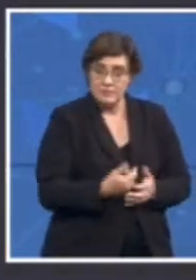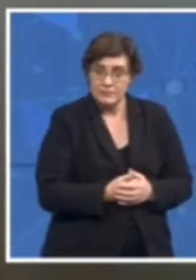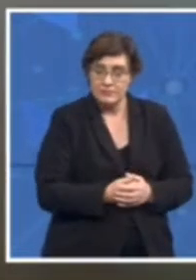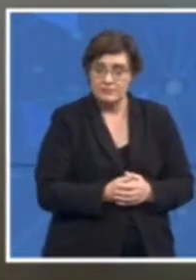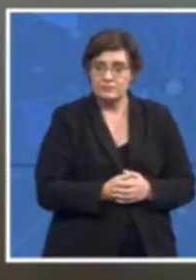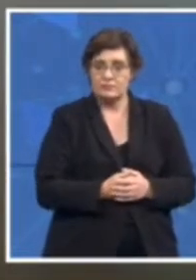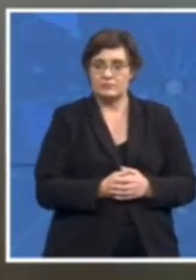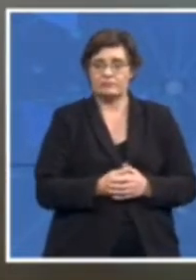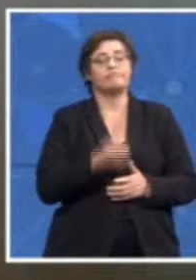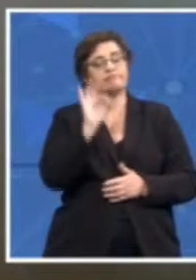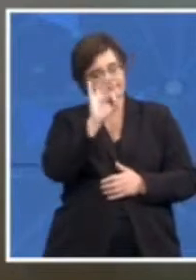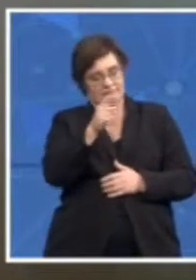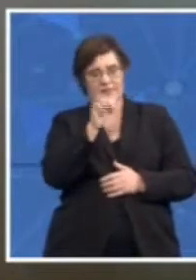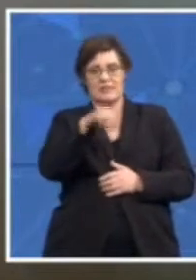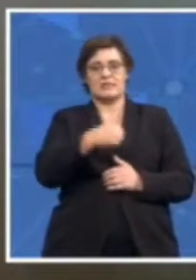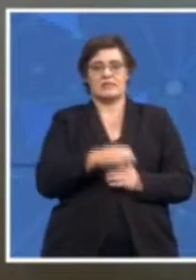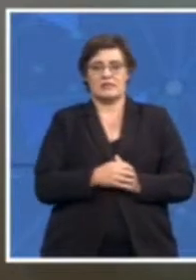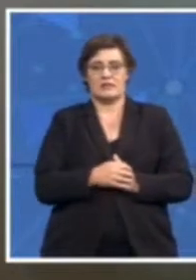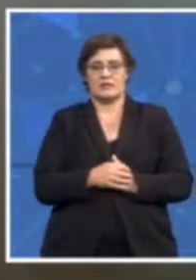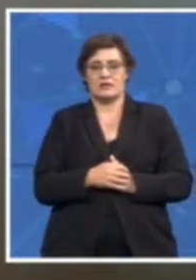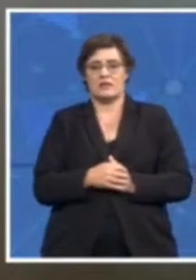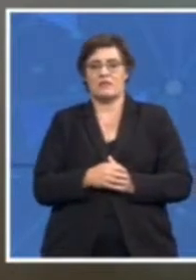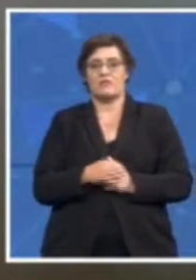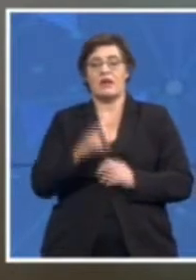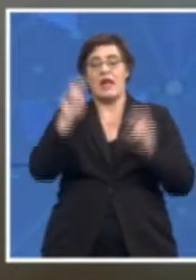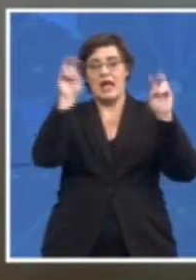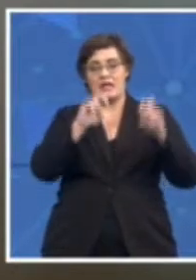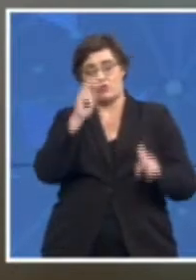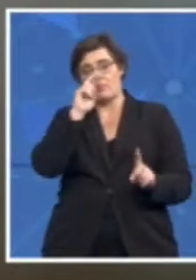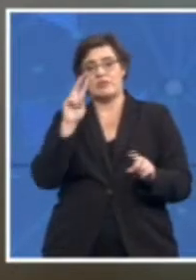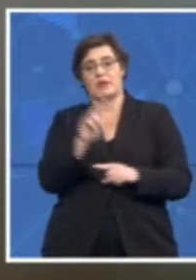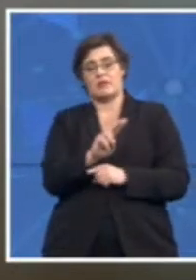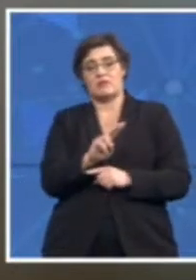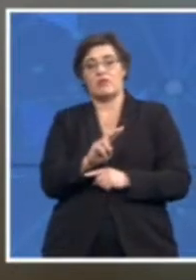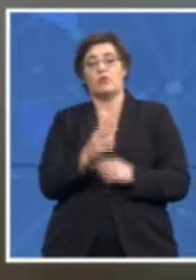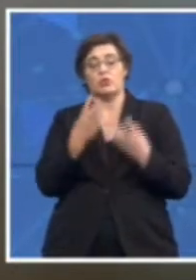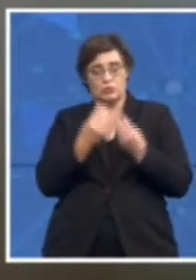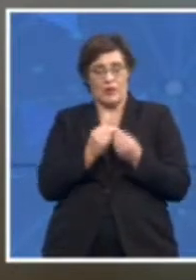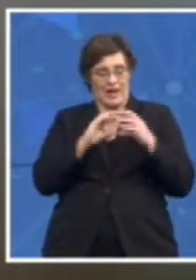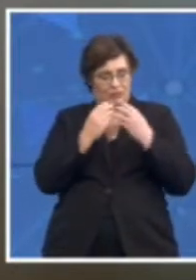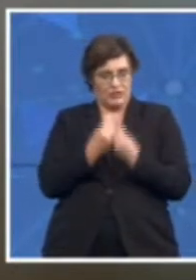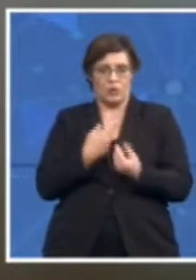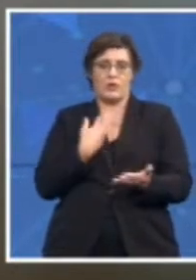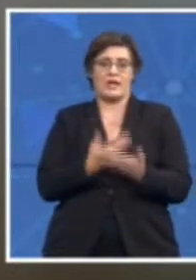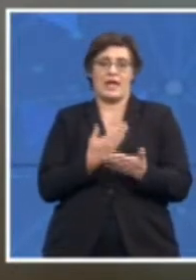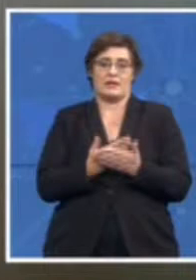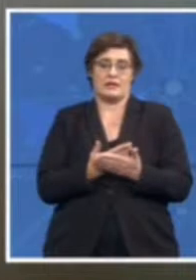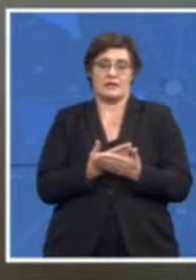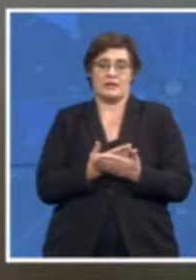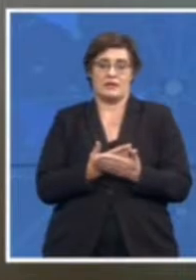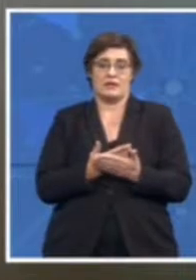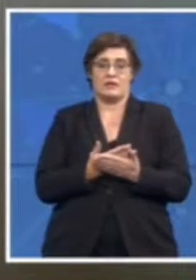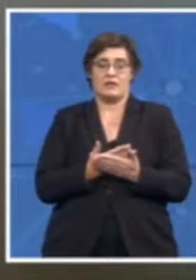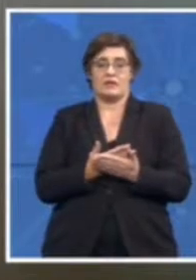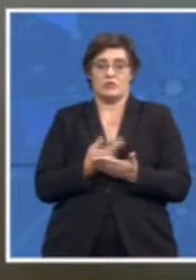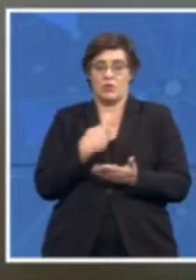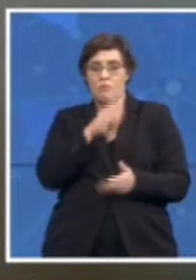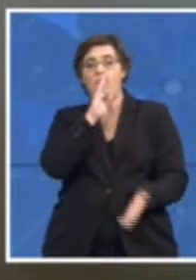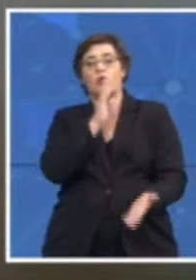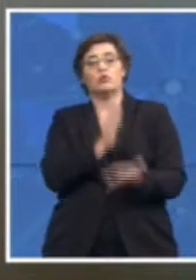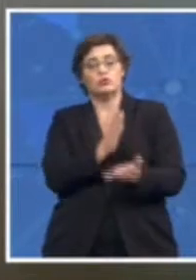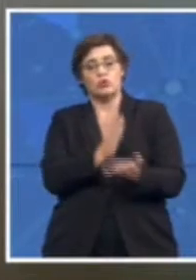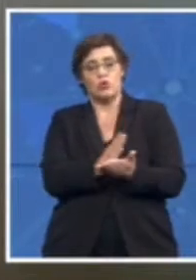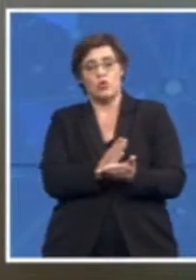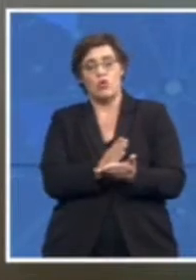So from an Eskom perspective, we are doing everything that we can to make sure that we are ready to implement legal